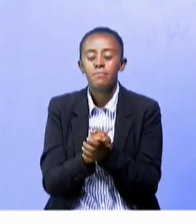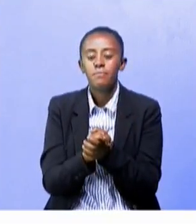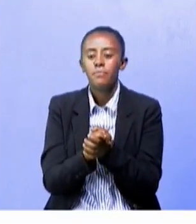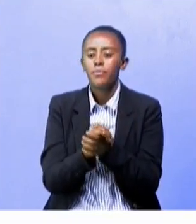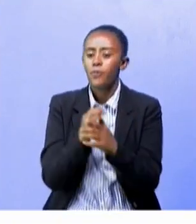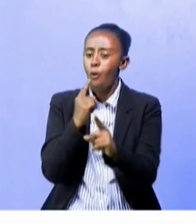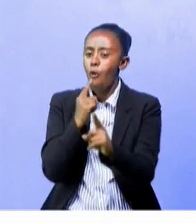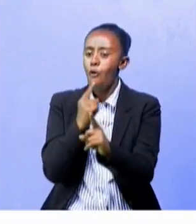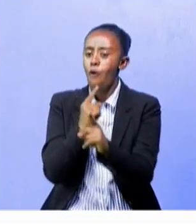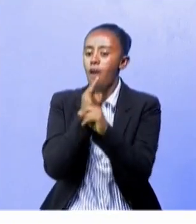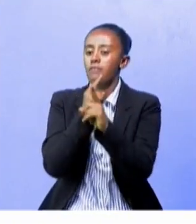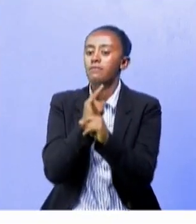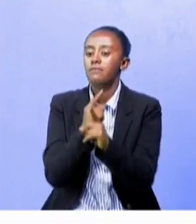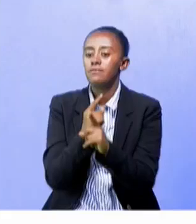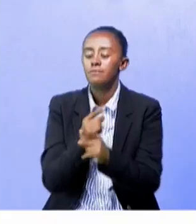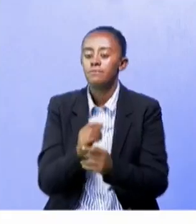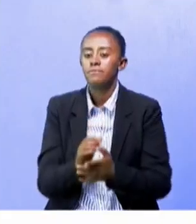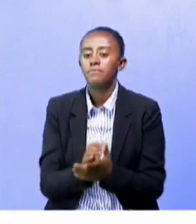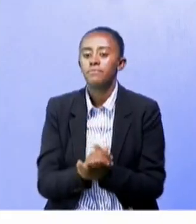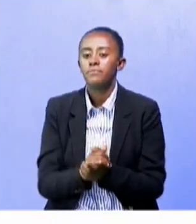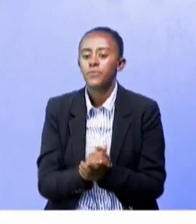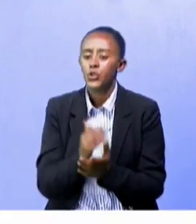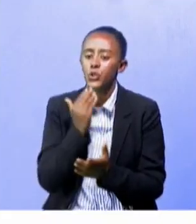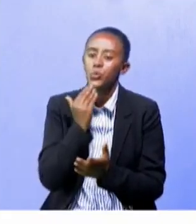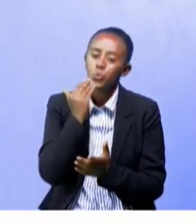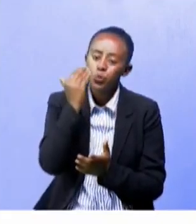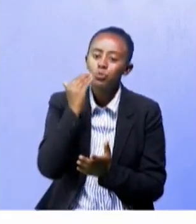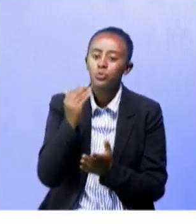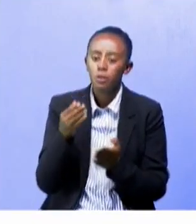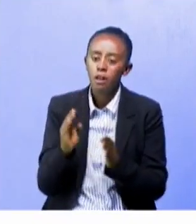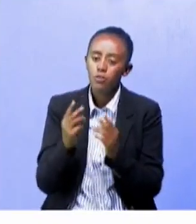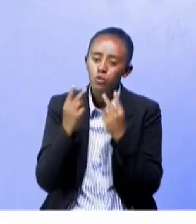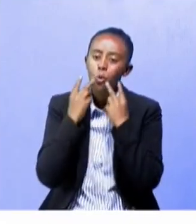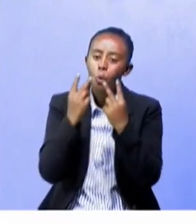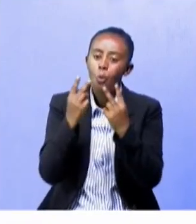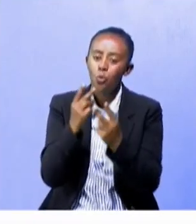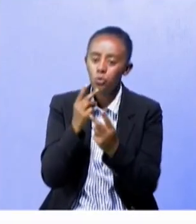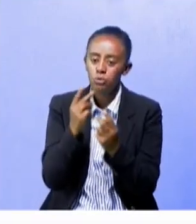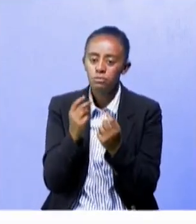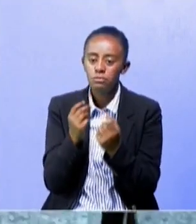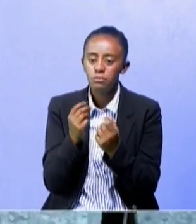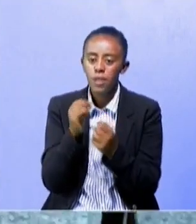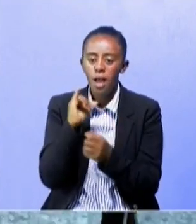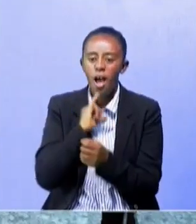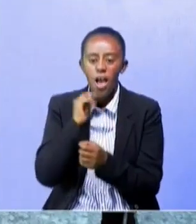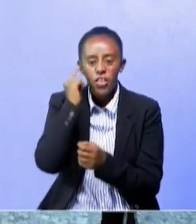All right. Good. Let's go and see. I think.